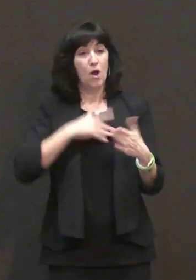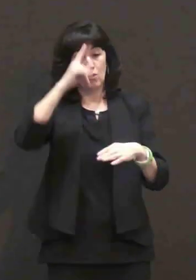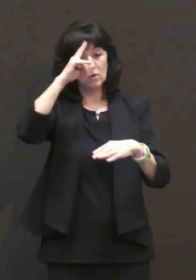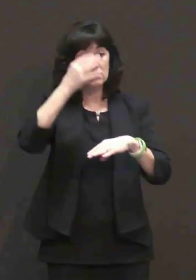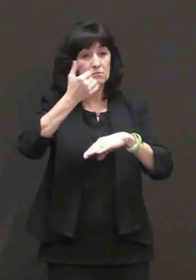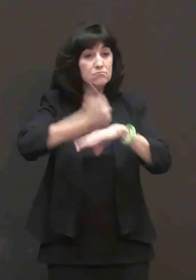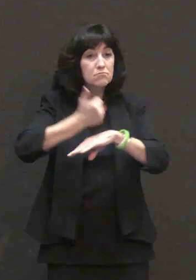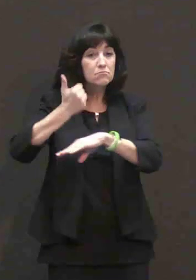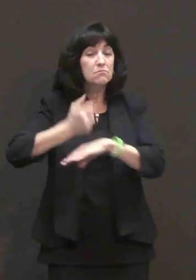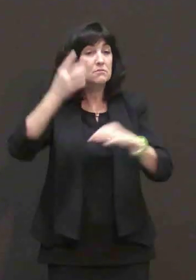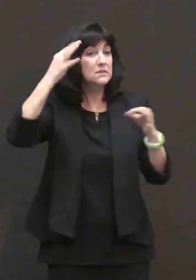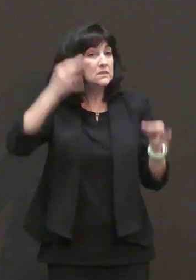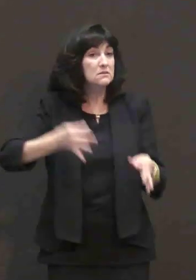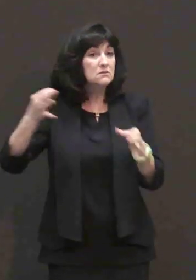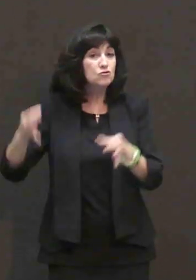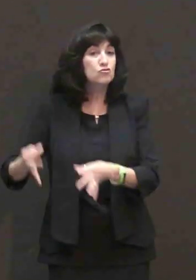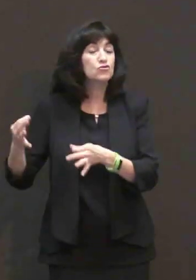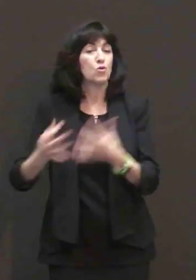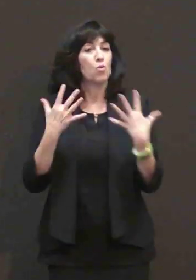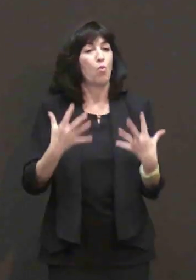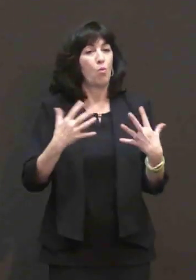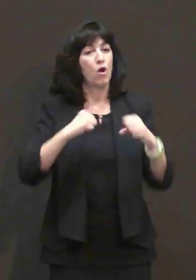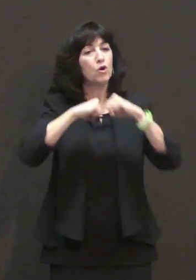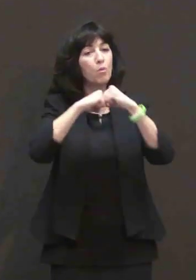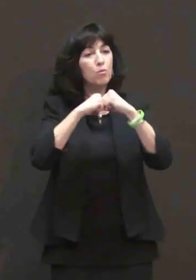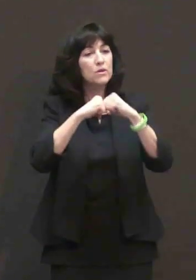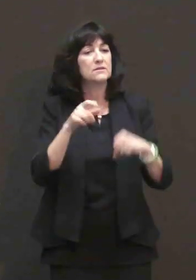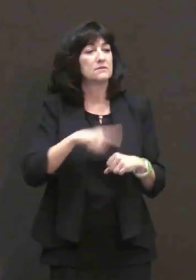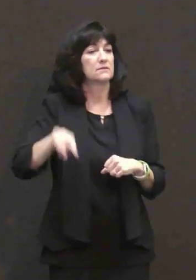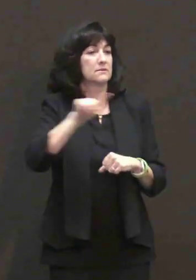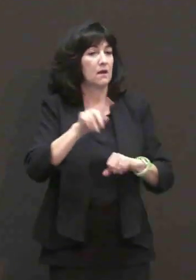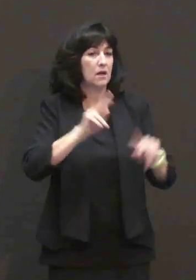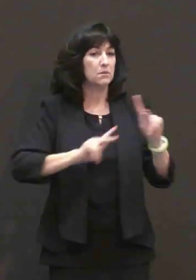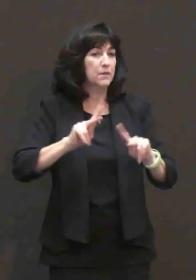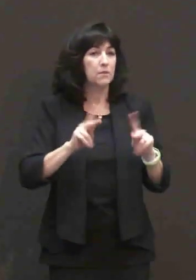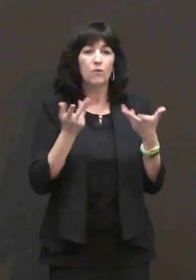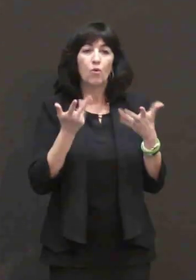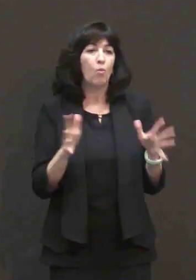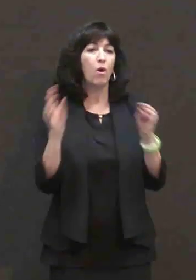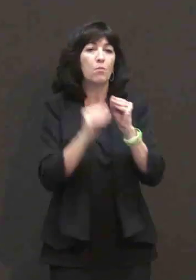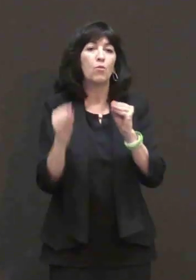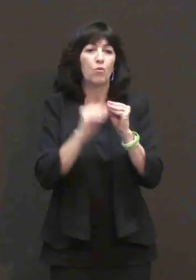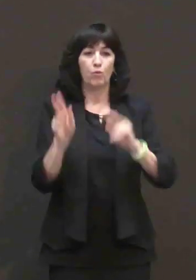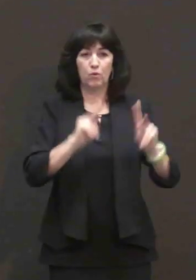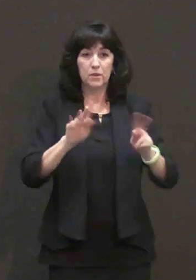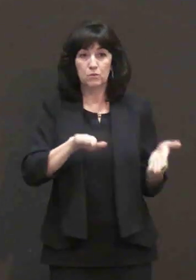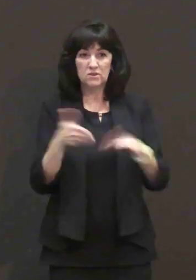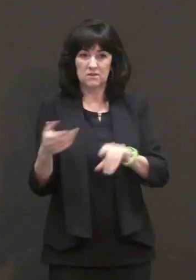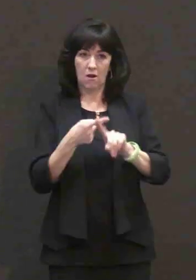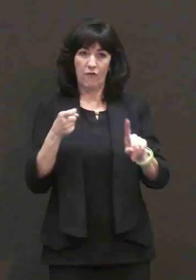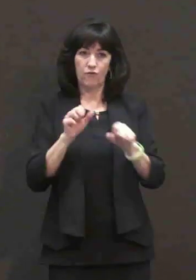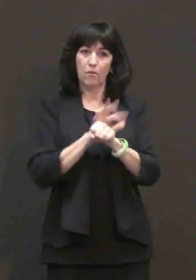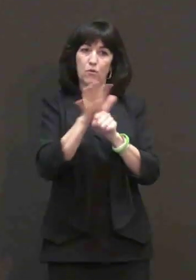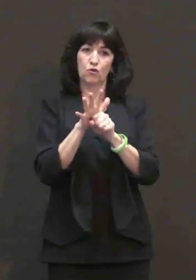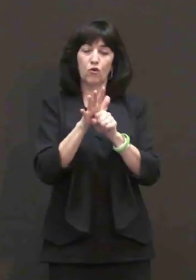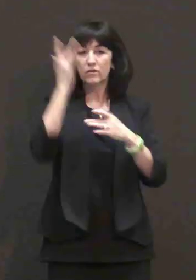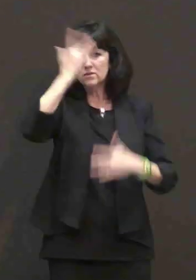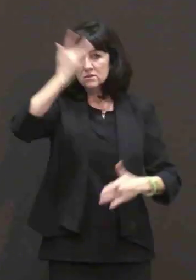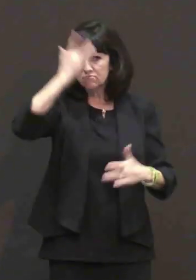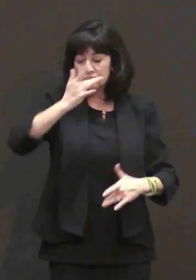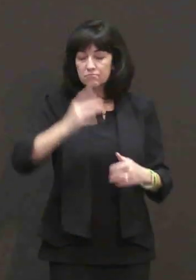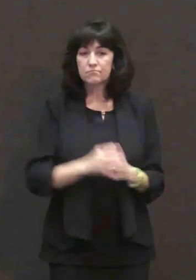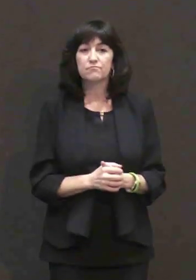hospital capacity, and to protect those at most at risk of dying from the virus. So